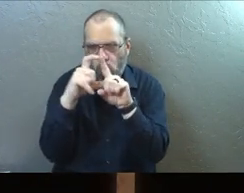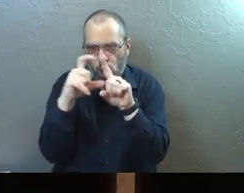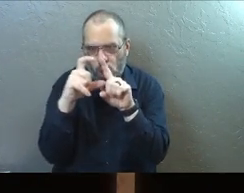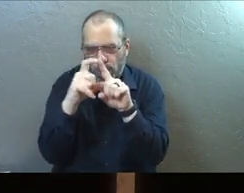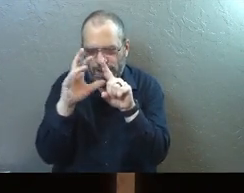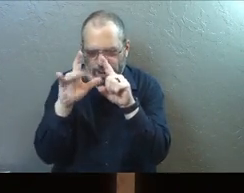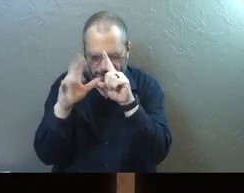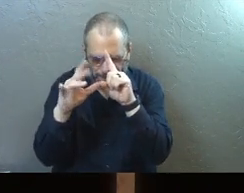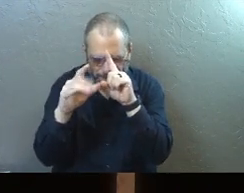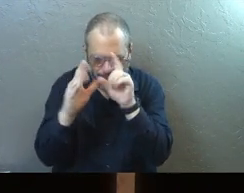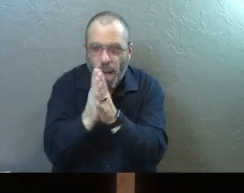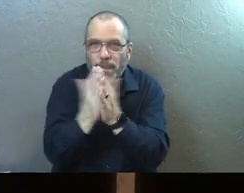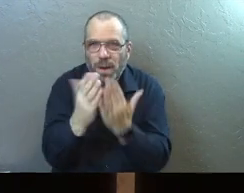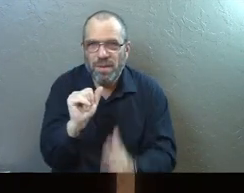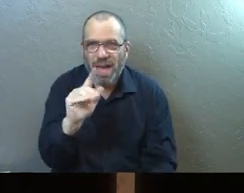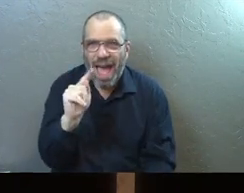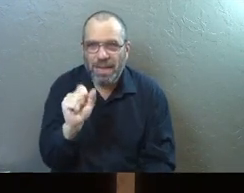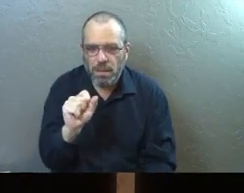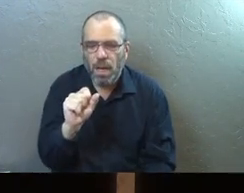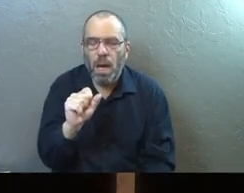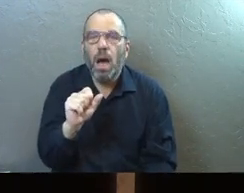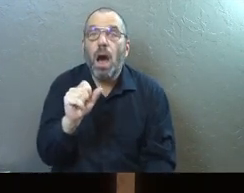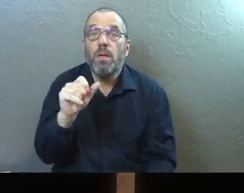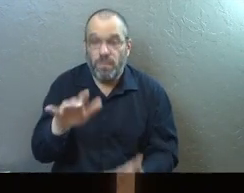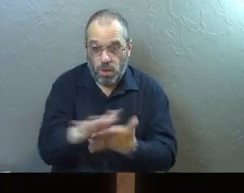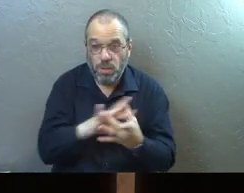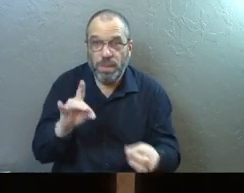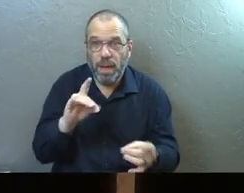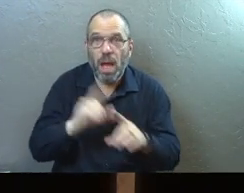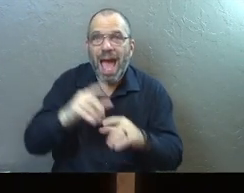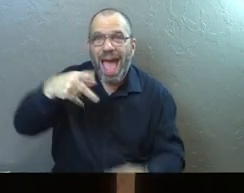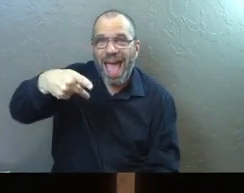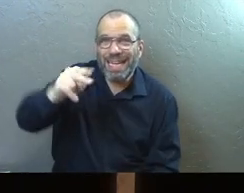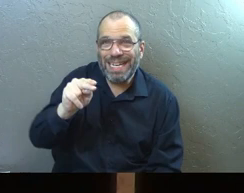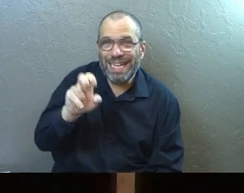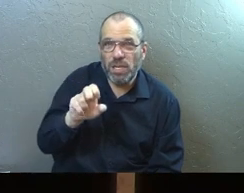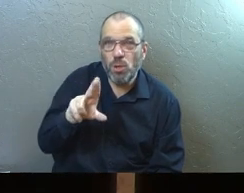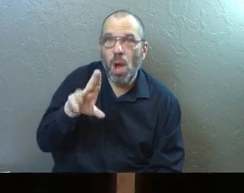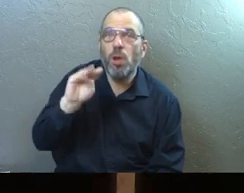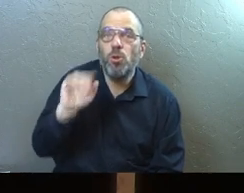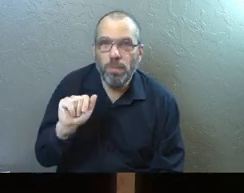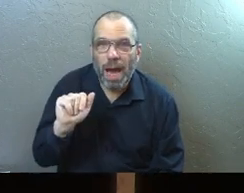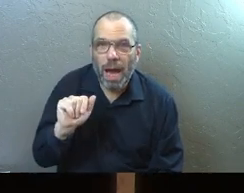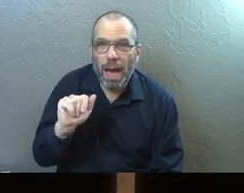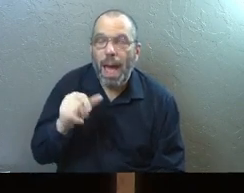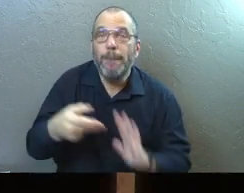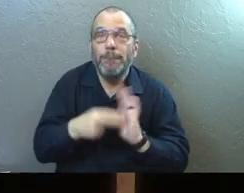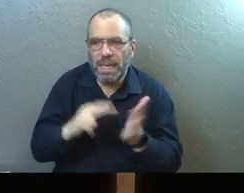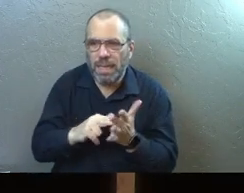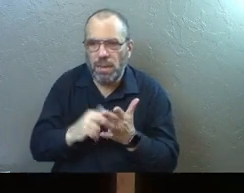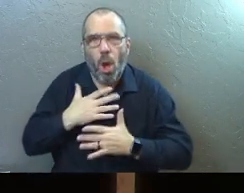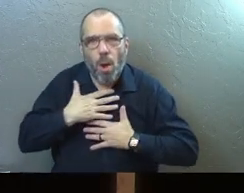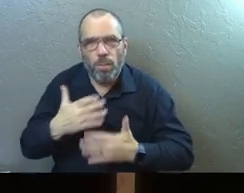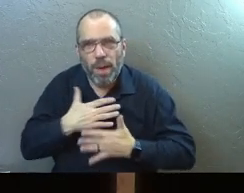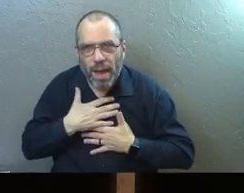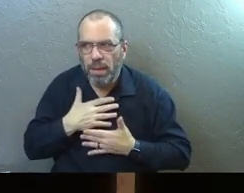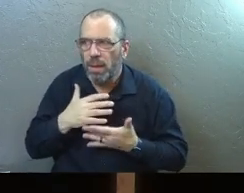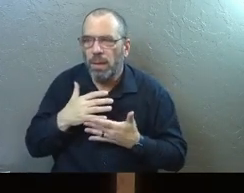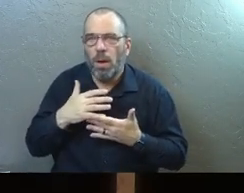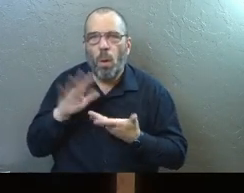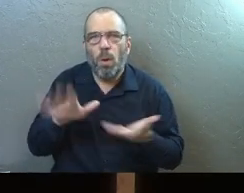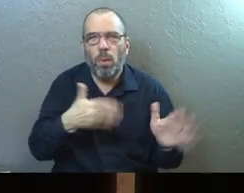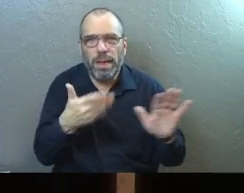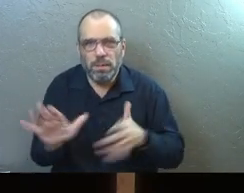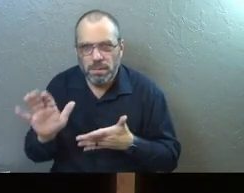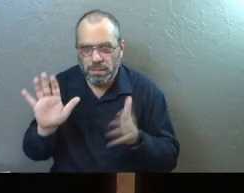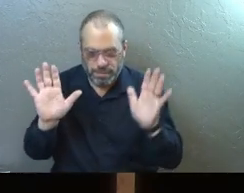in the book of Acts here in the New Testament for the Holy Spirit is pneuma, pneuma, which means breath or